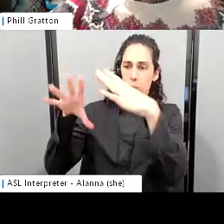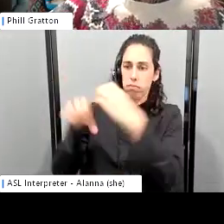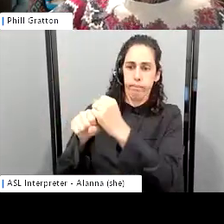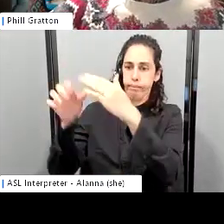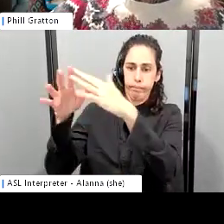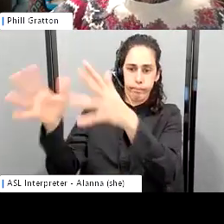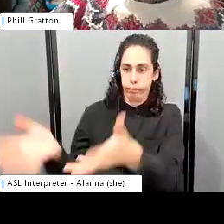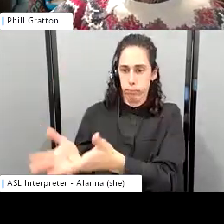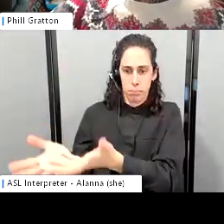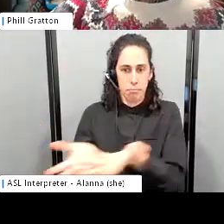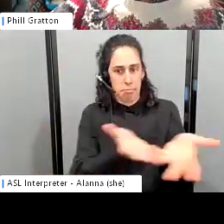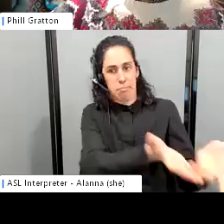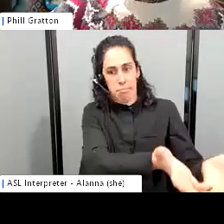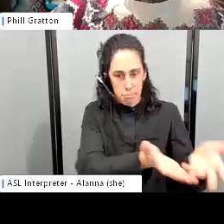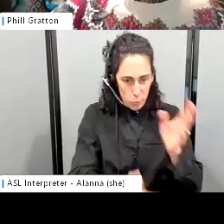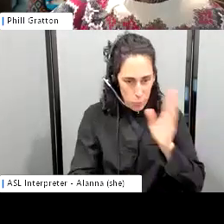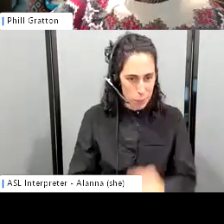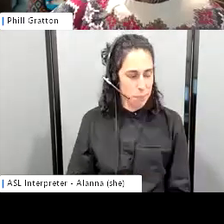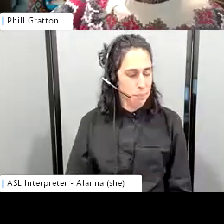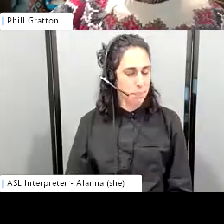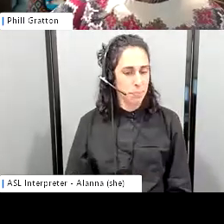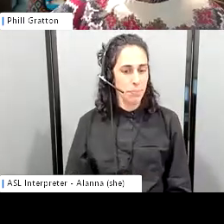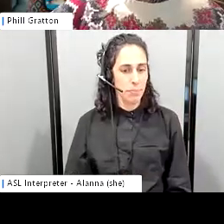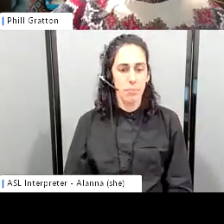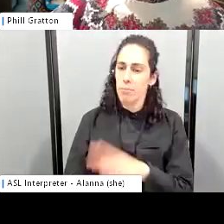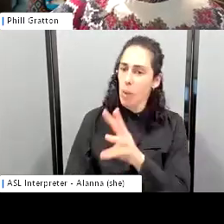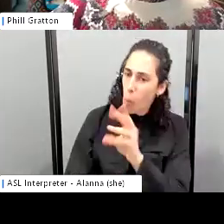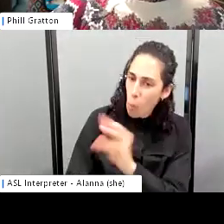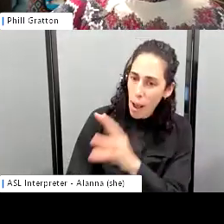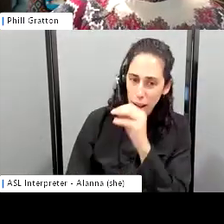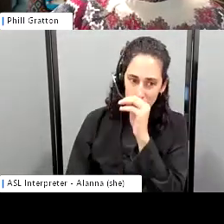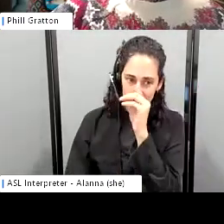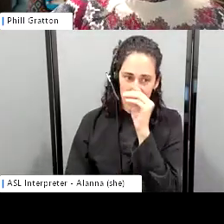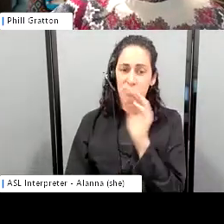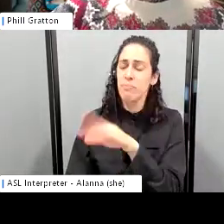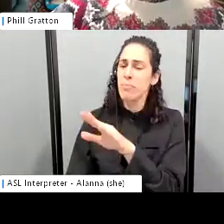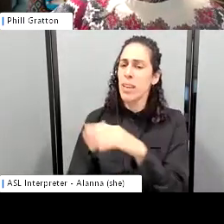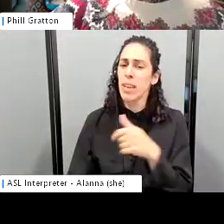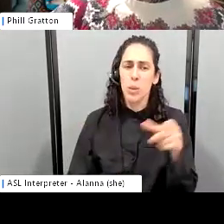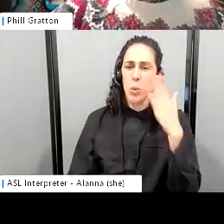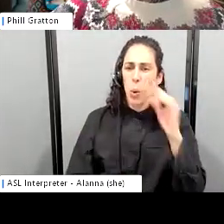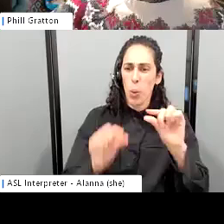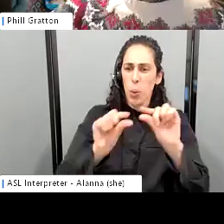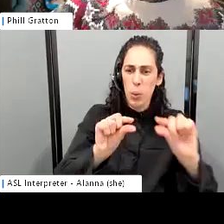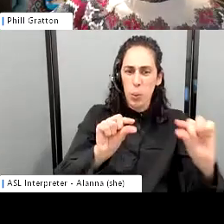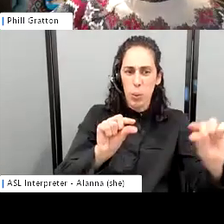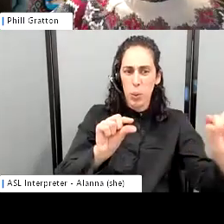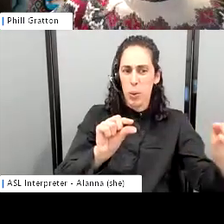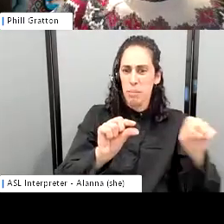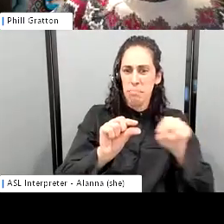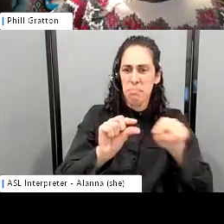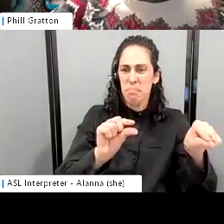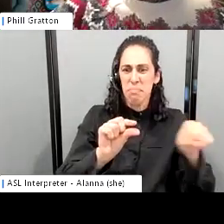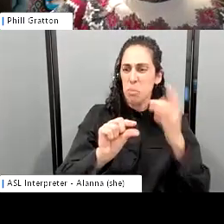was another question, Phil. You know those little icons that are at the bottom of your answer? Yes, these ones here. Somebody wants to know what those are all